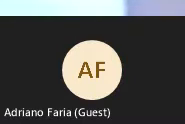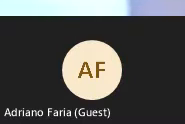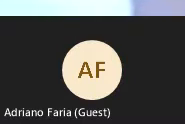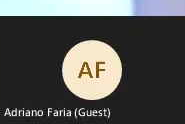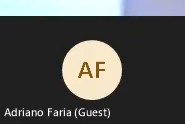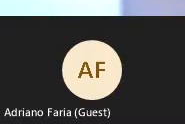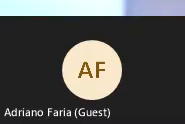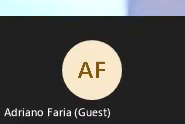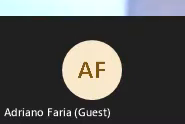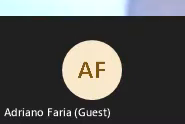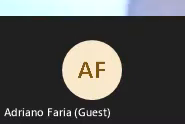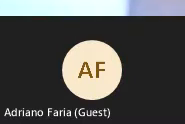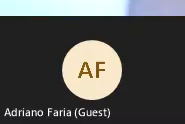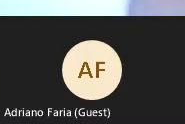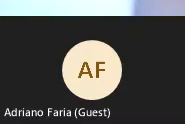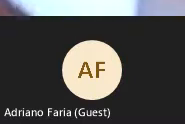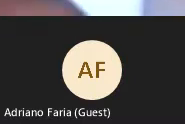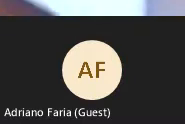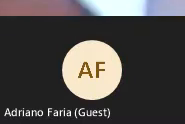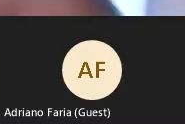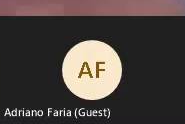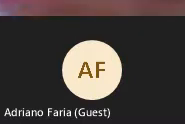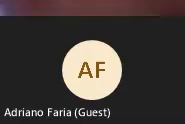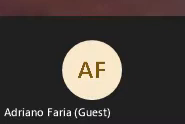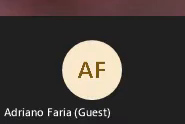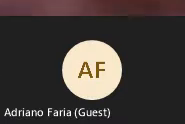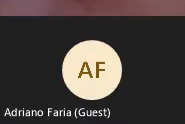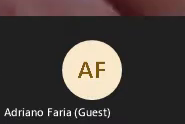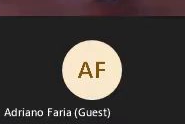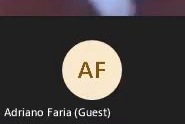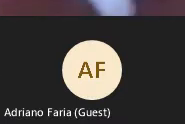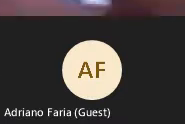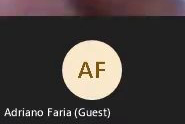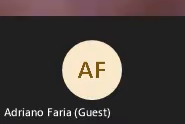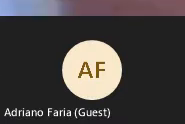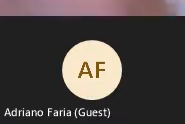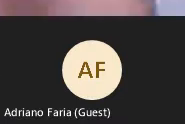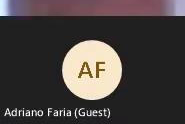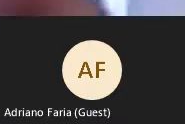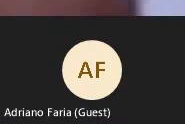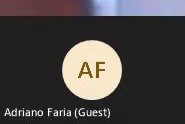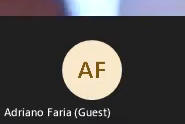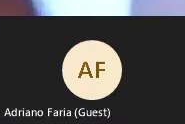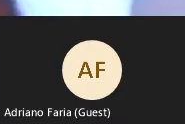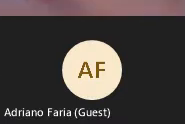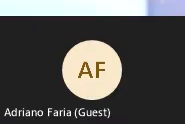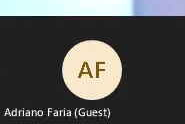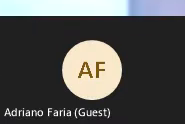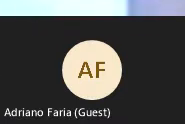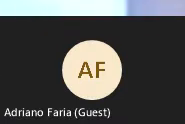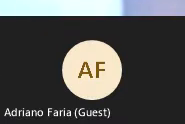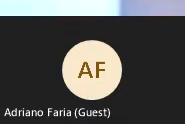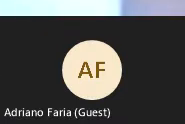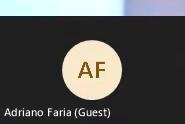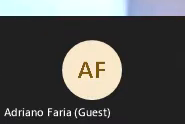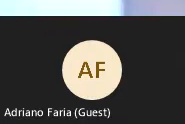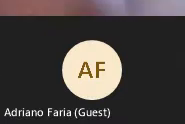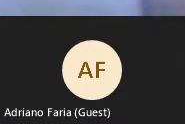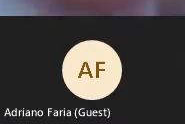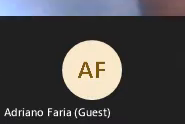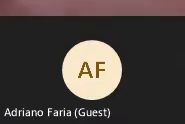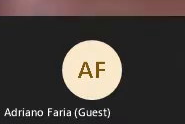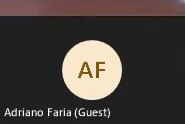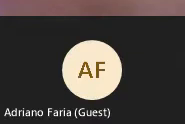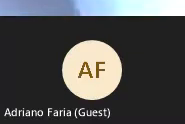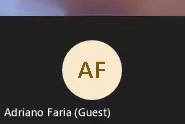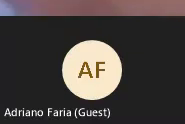Play Store, great, go and download that. As a student, make sure you access myUnisa and My Life. Definitely log into